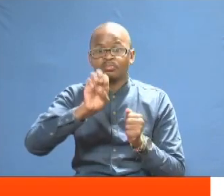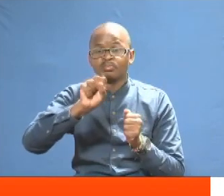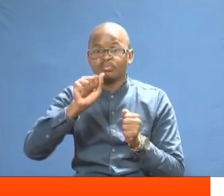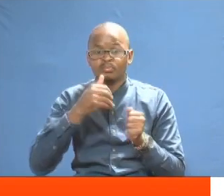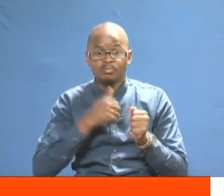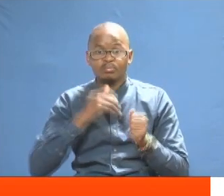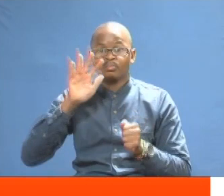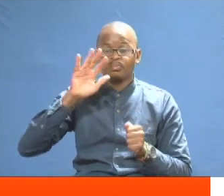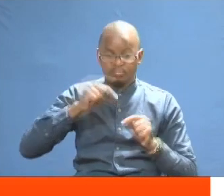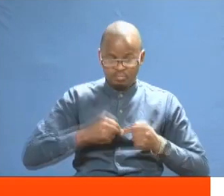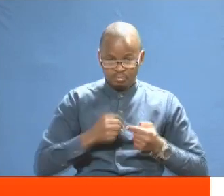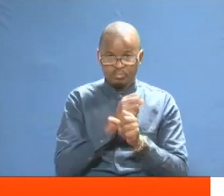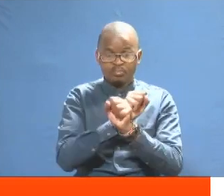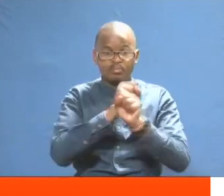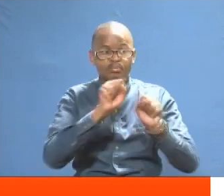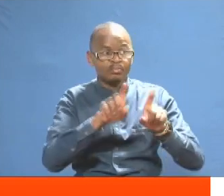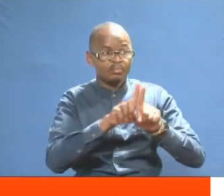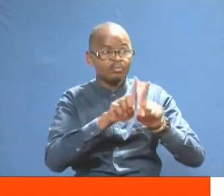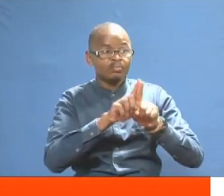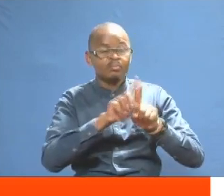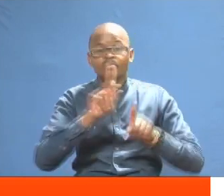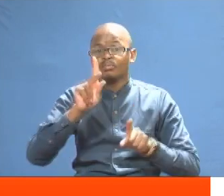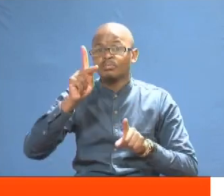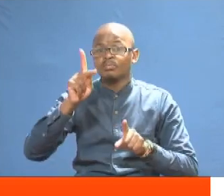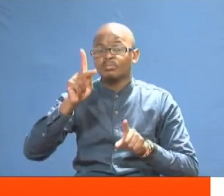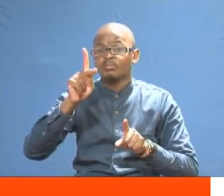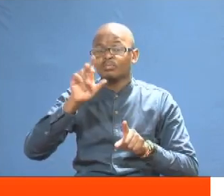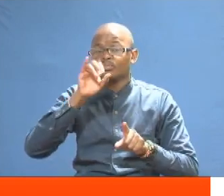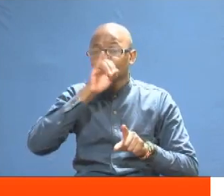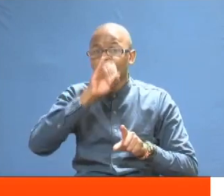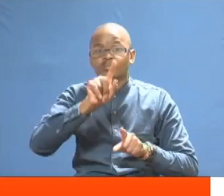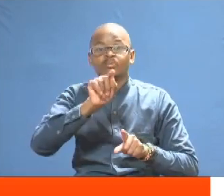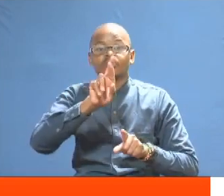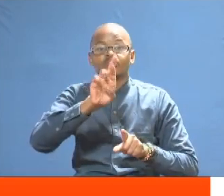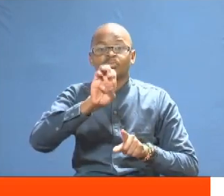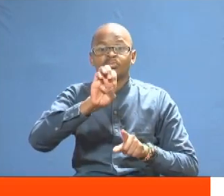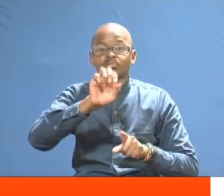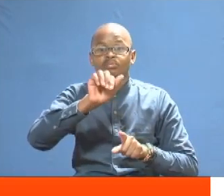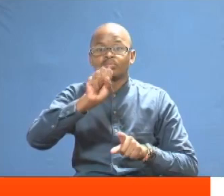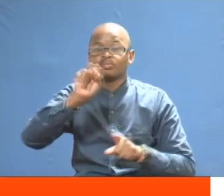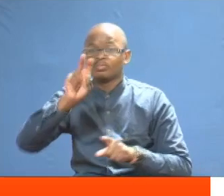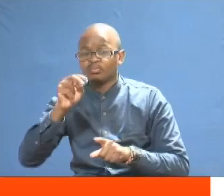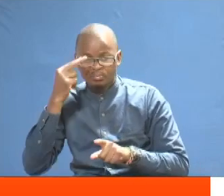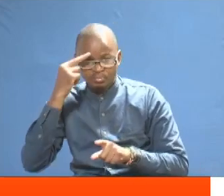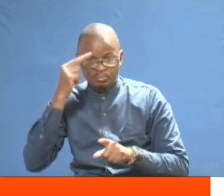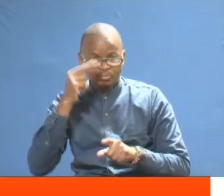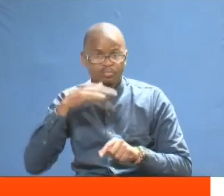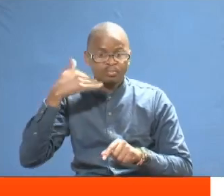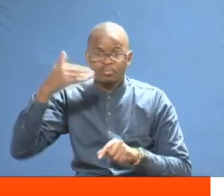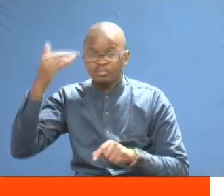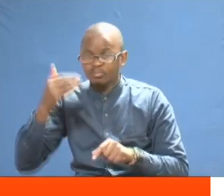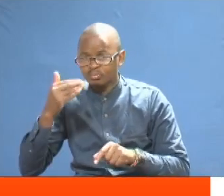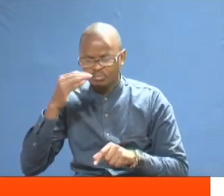swearing in yourself as the president of Kenya is in itself treasonable. So those are some of the things when we see, we always feel